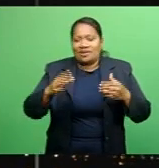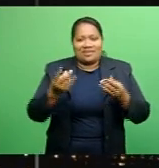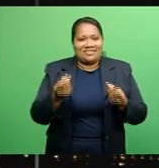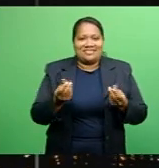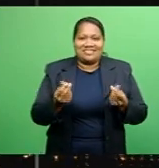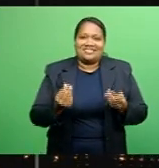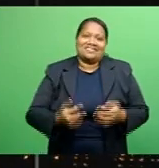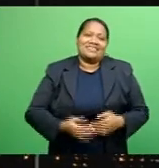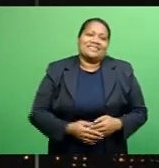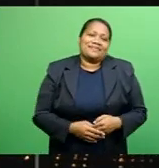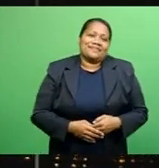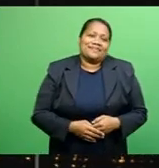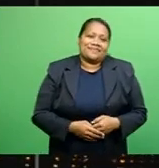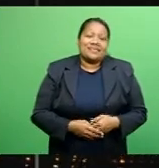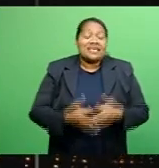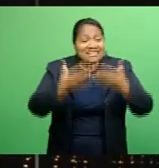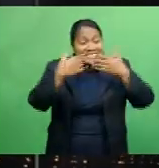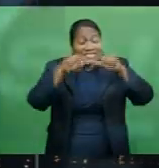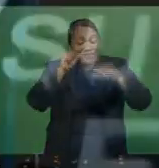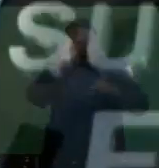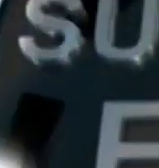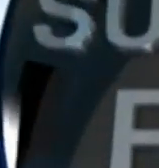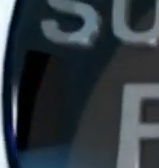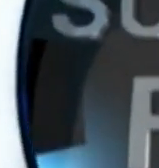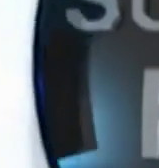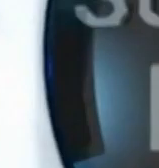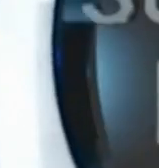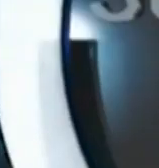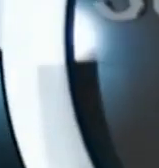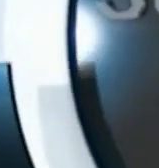with tonight's successful Fijian story.